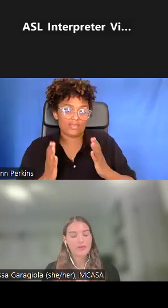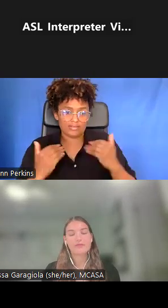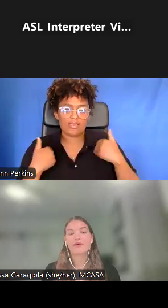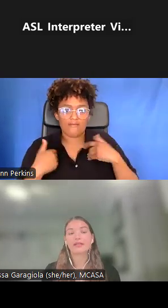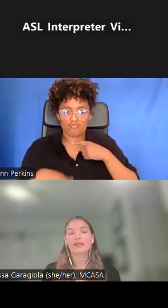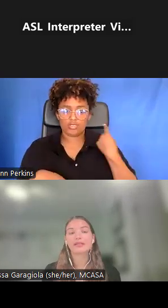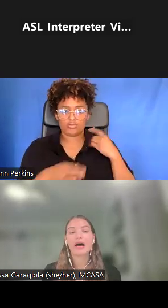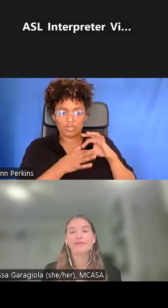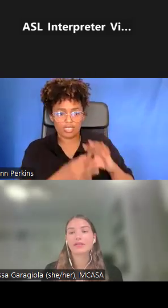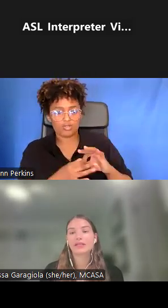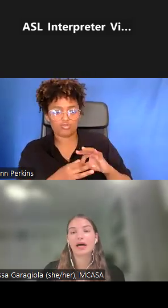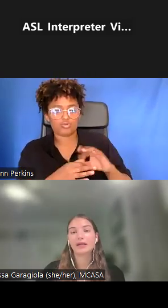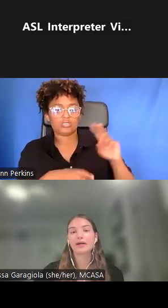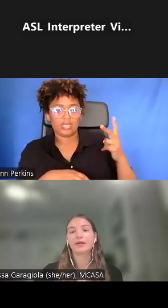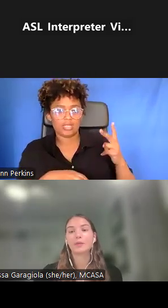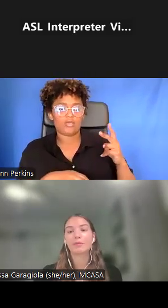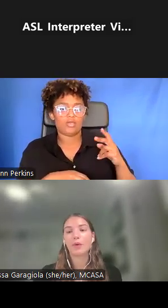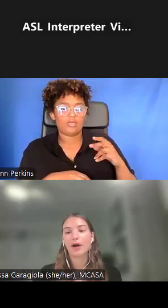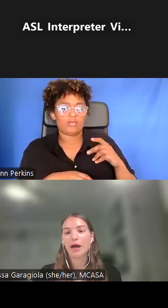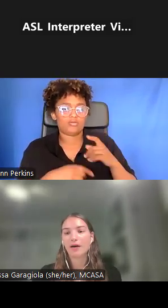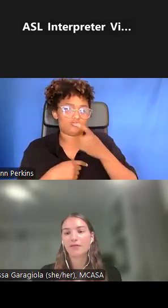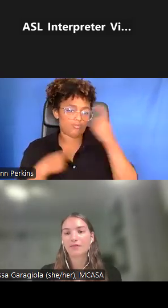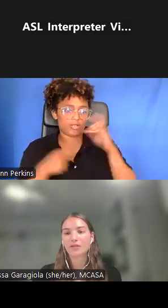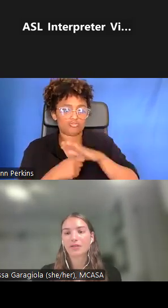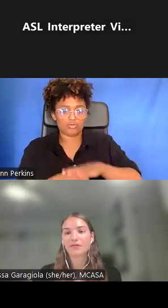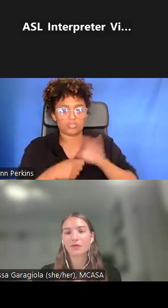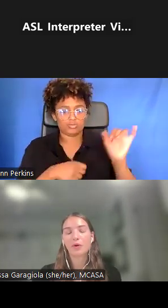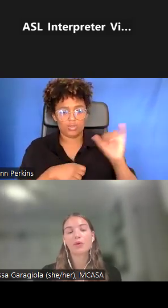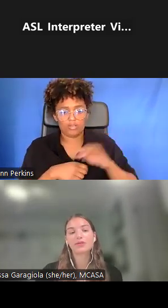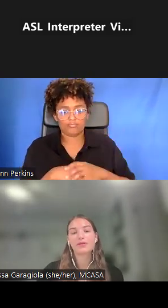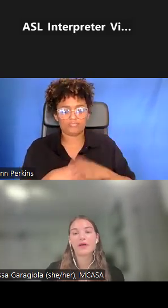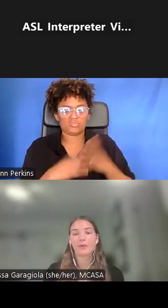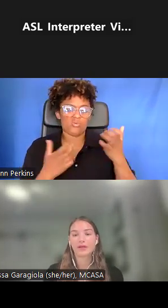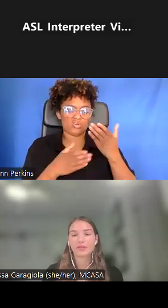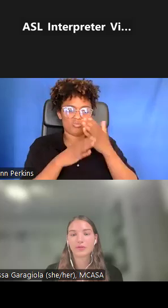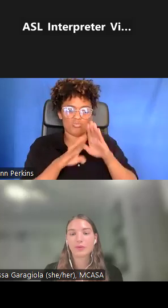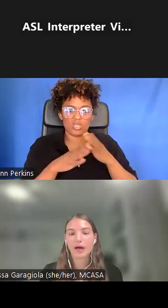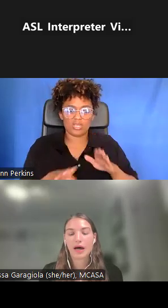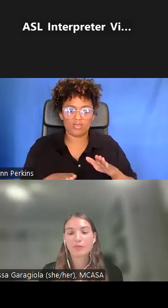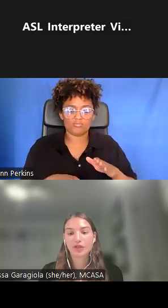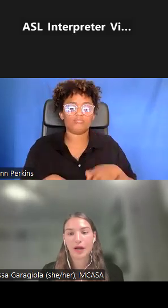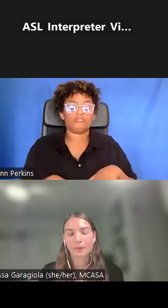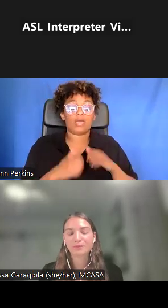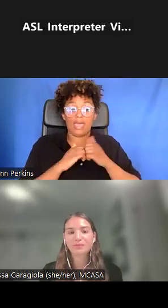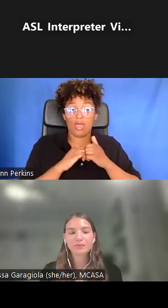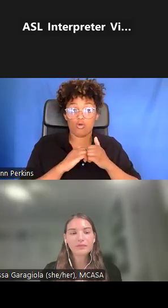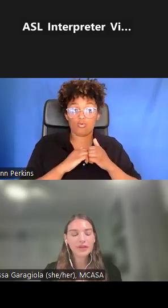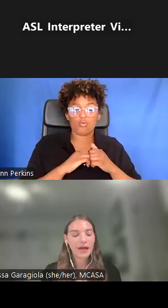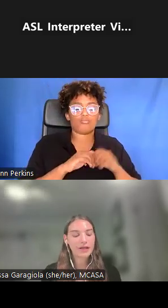break down the findings of this study a little bit more, I have just a few polls that I wanted to